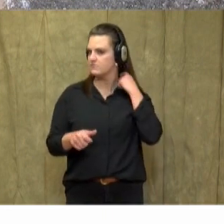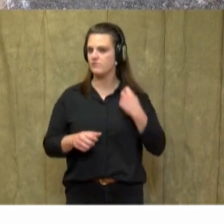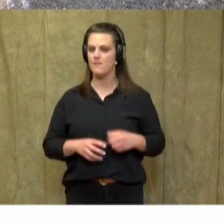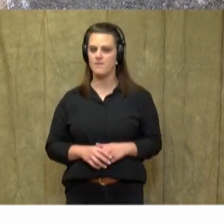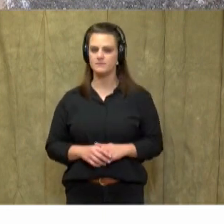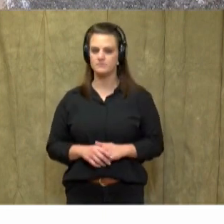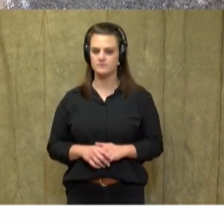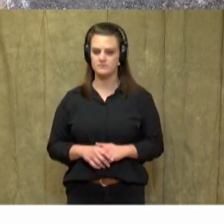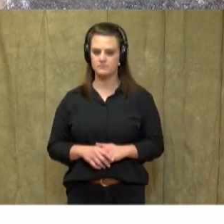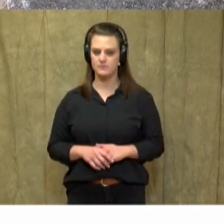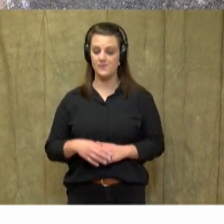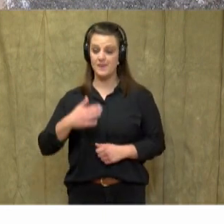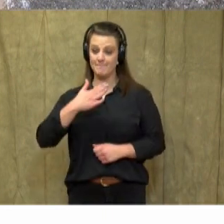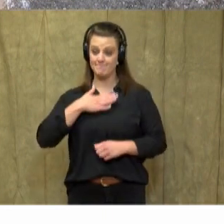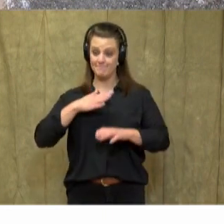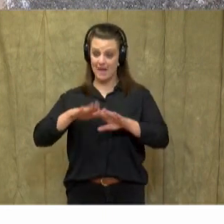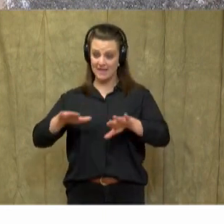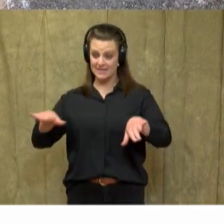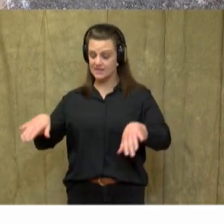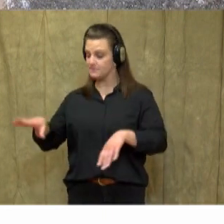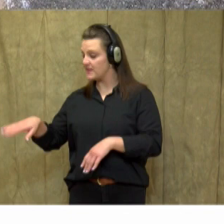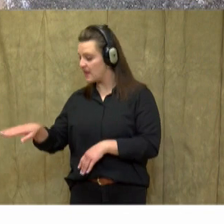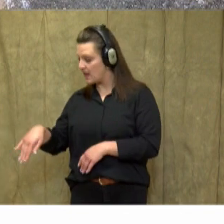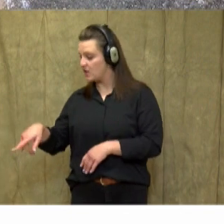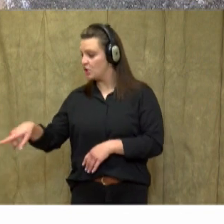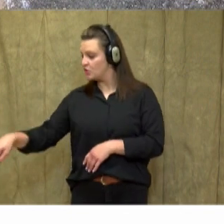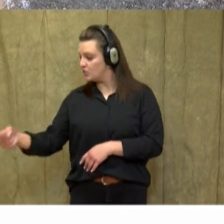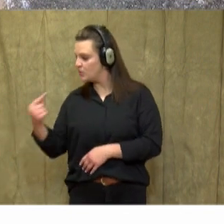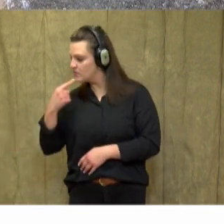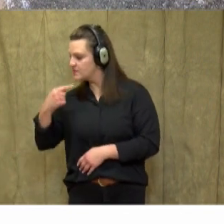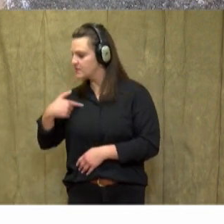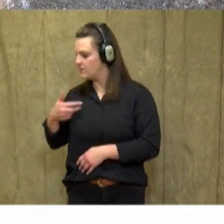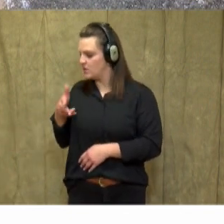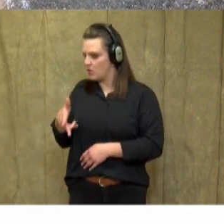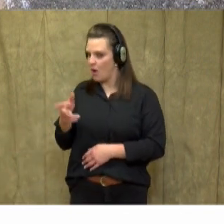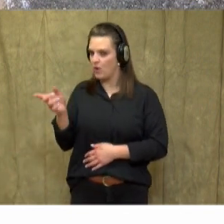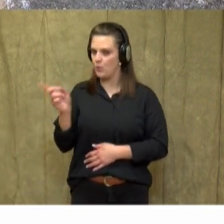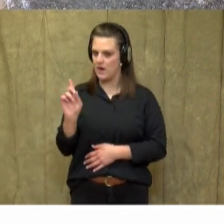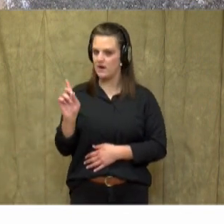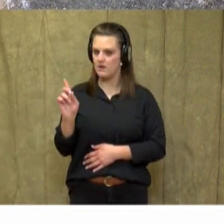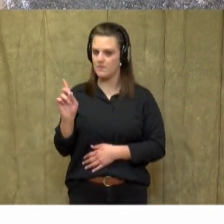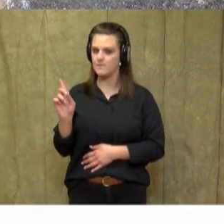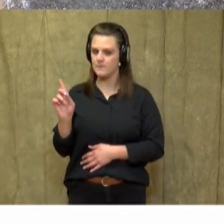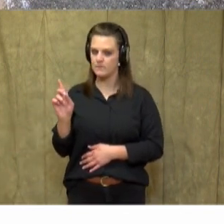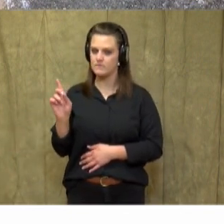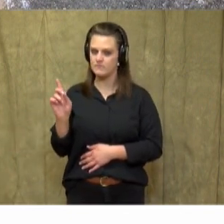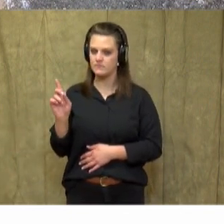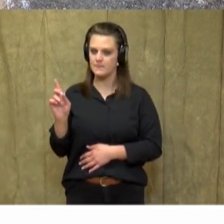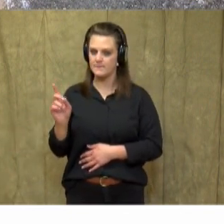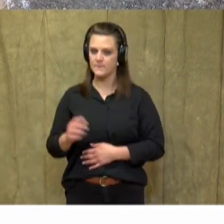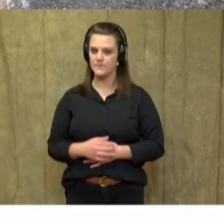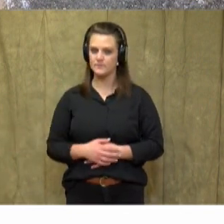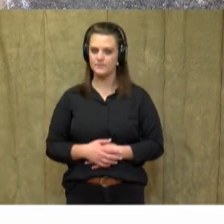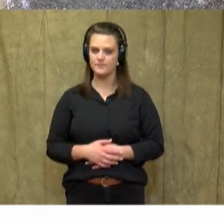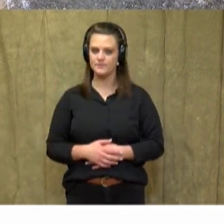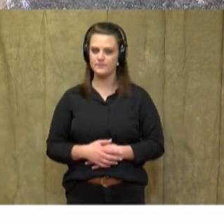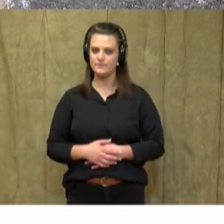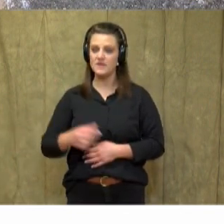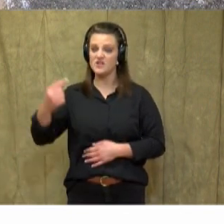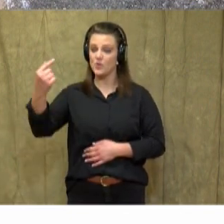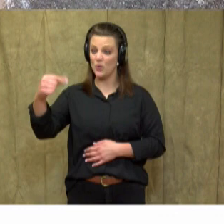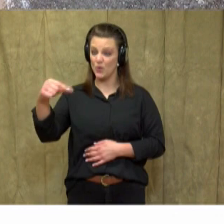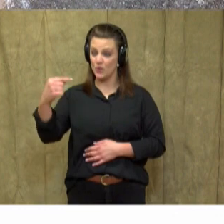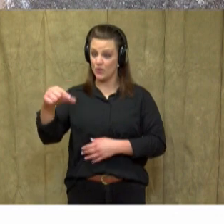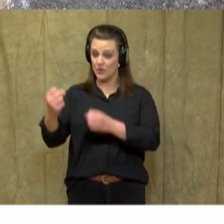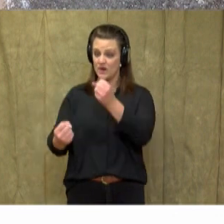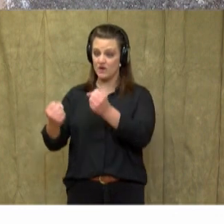I had my children tell me where the cars were located. So the green car,